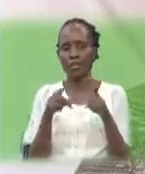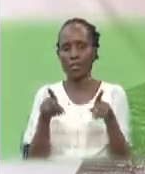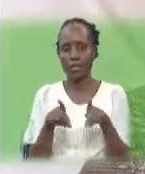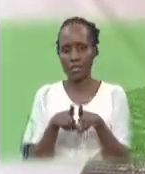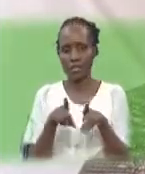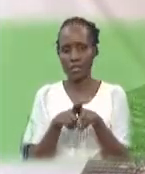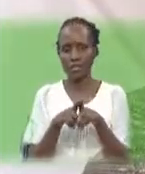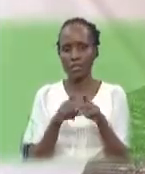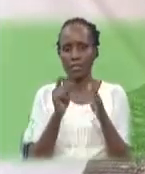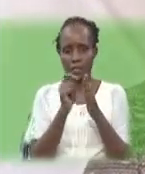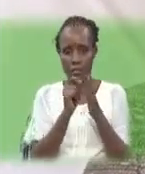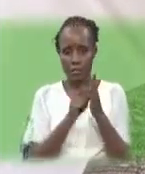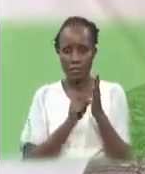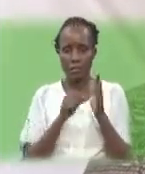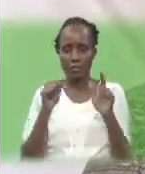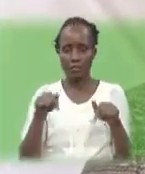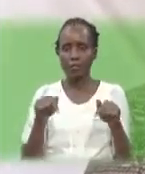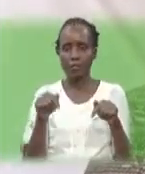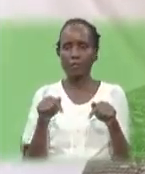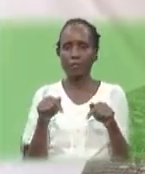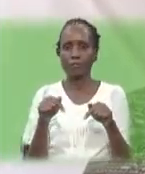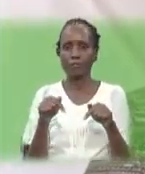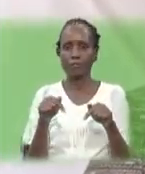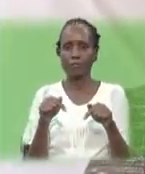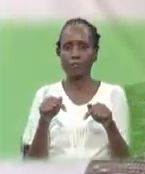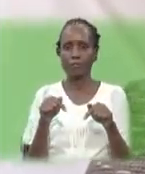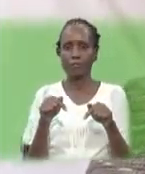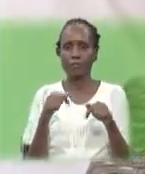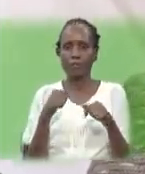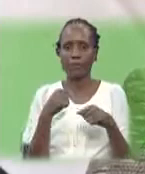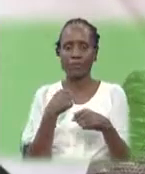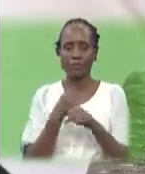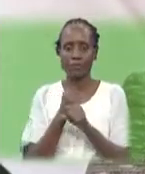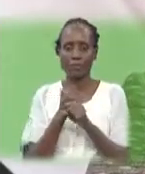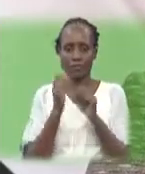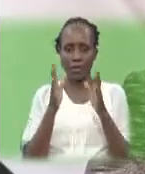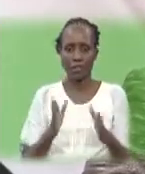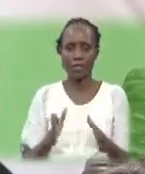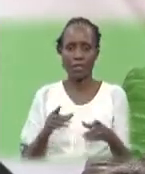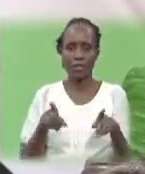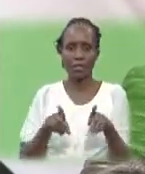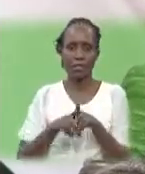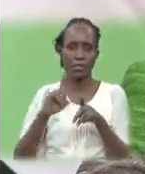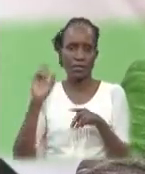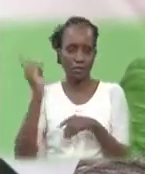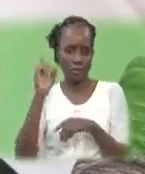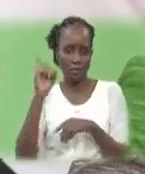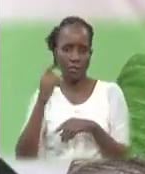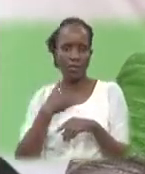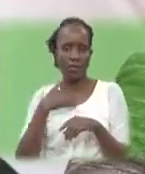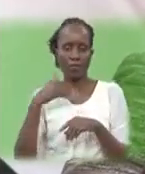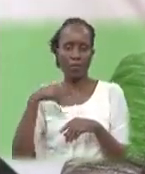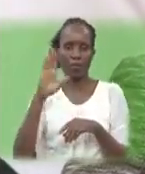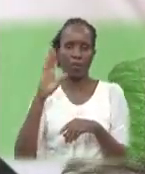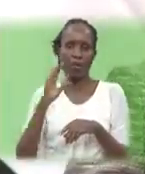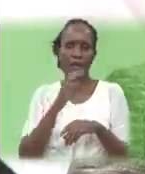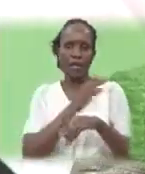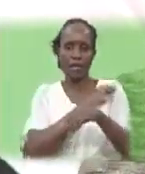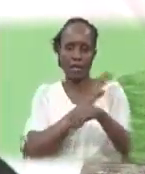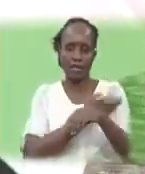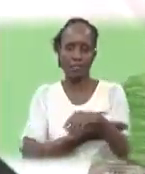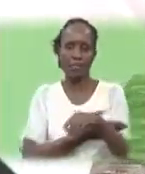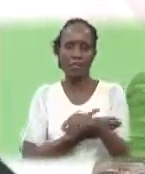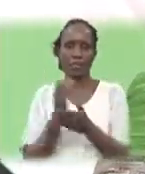project, as has been enumerated today, make us as a ministry have more energy and keep